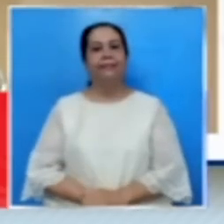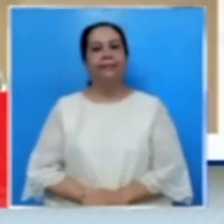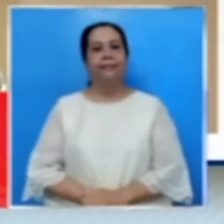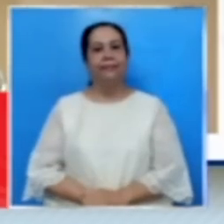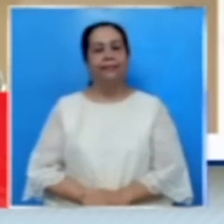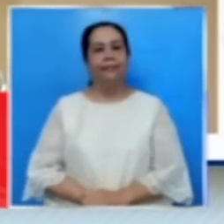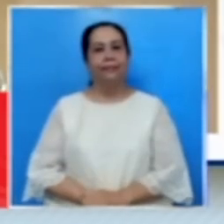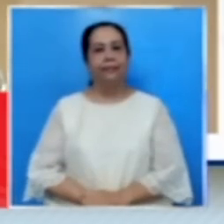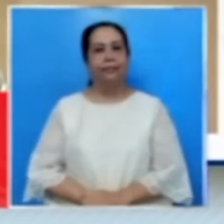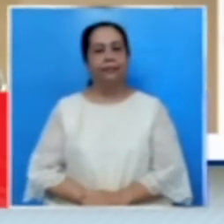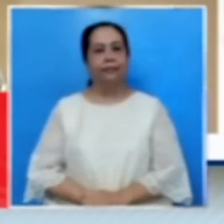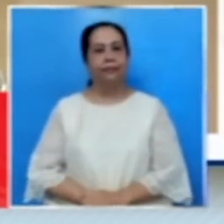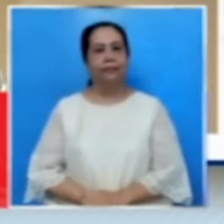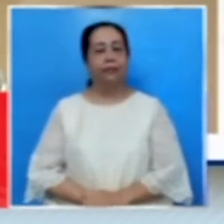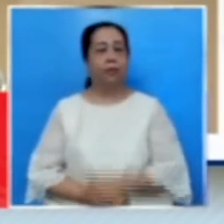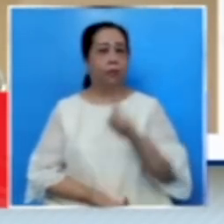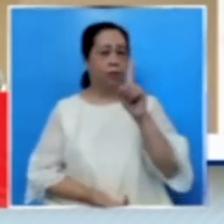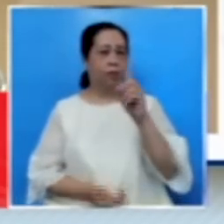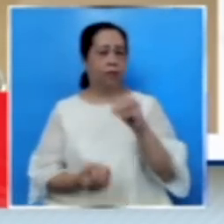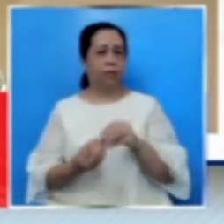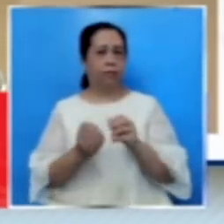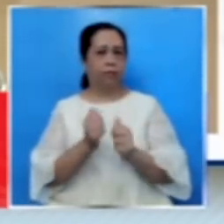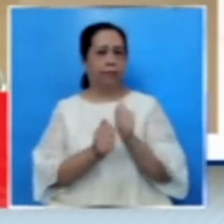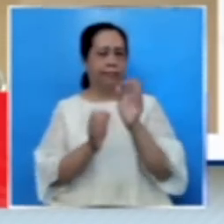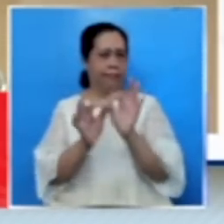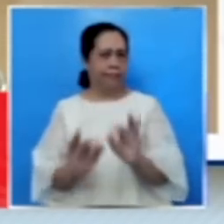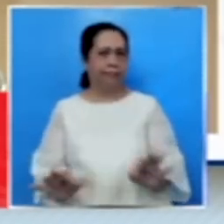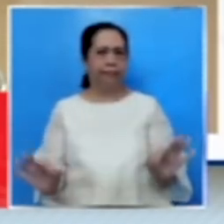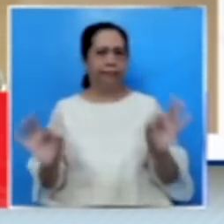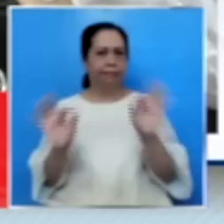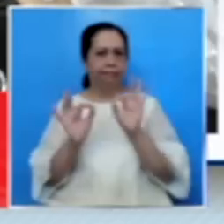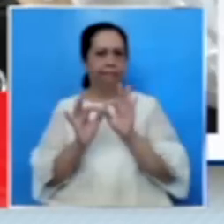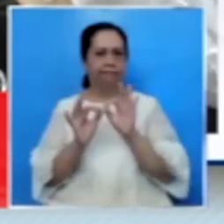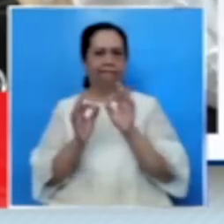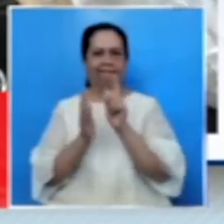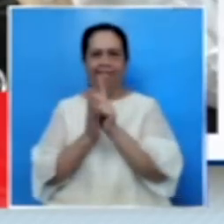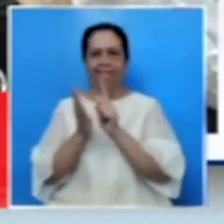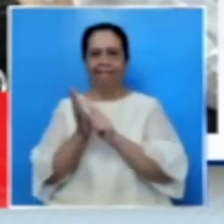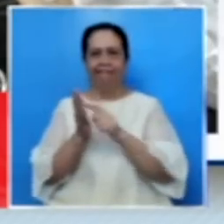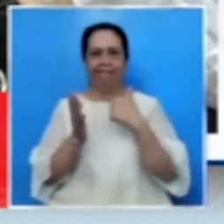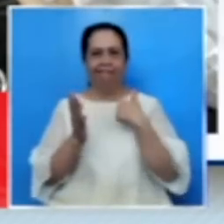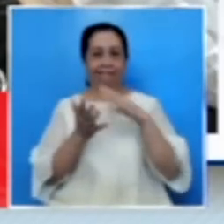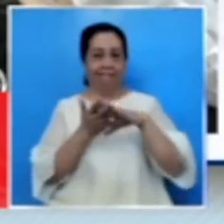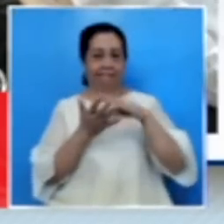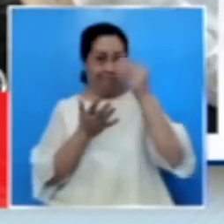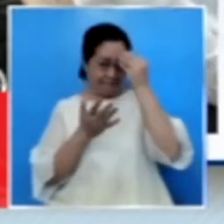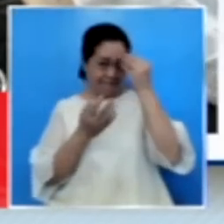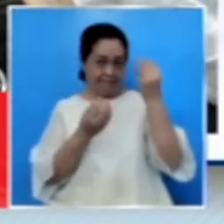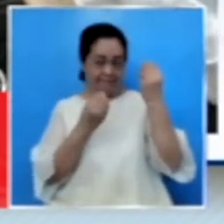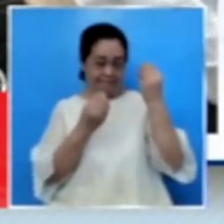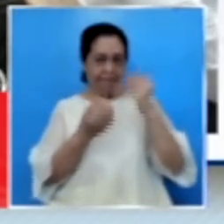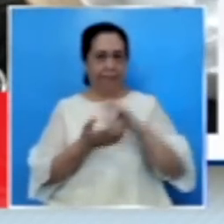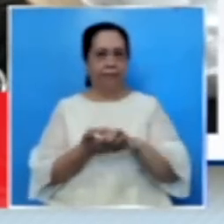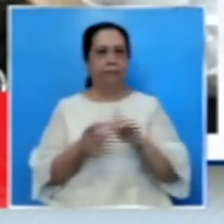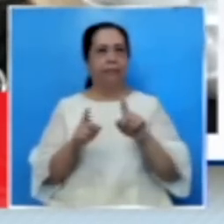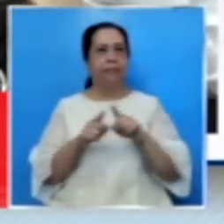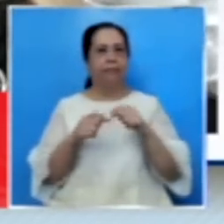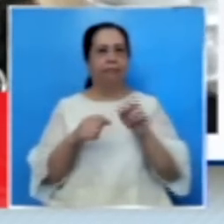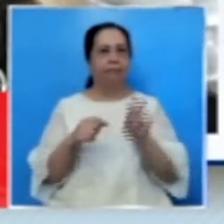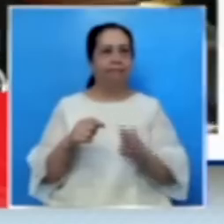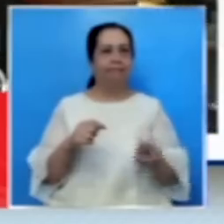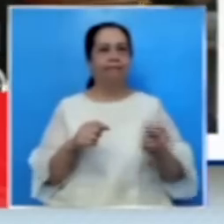One of the most important lessons I have learned as I navigate